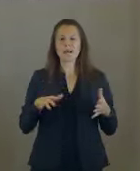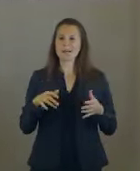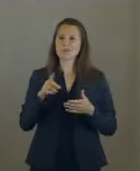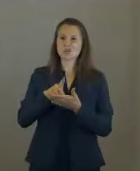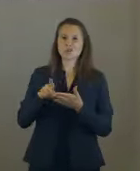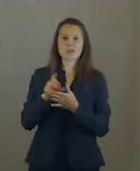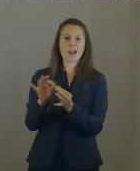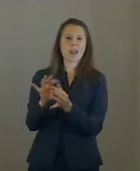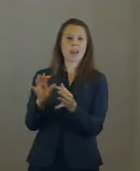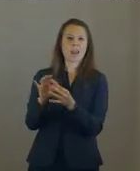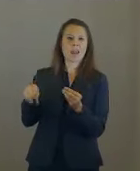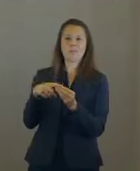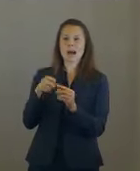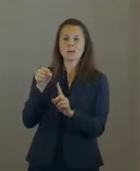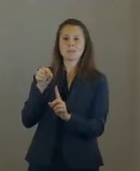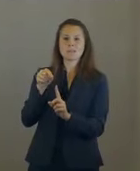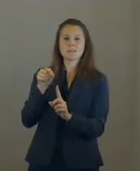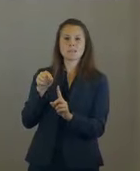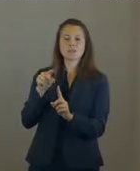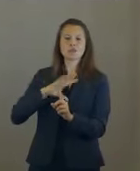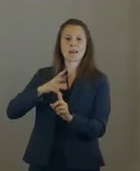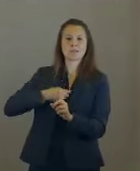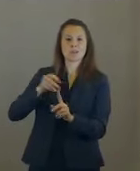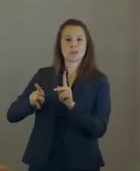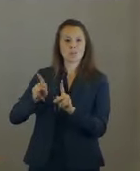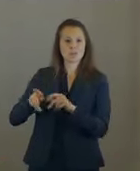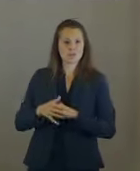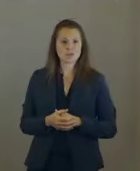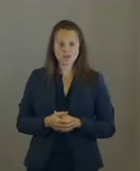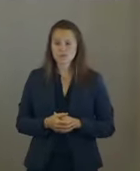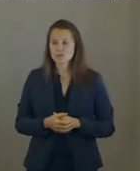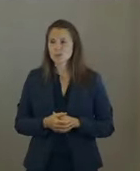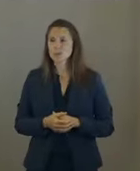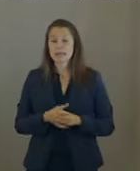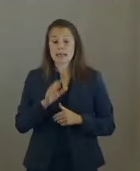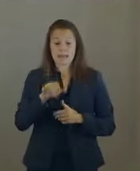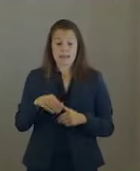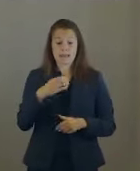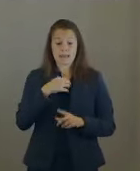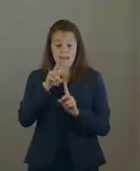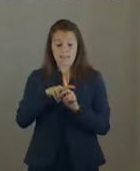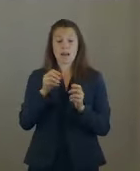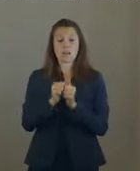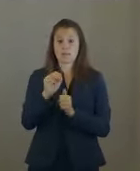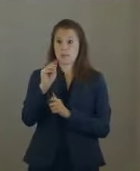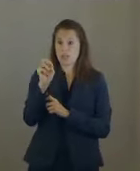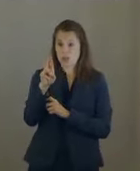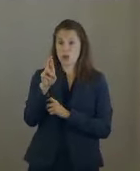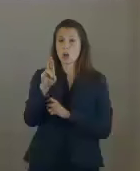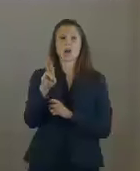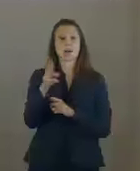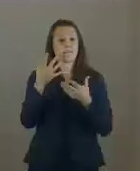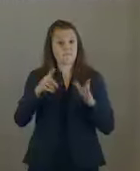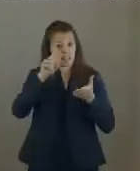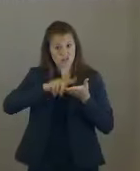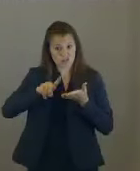discriminatory statements concerning transgendered individuals. A complaint was filed with the MDCR that's been